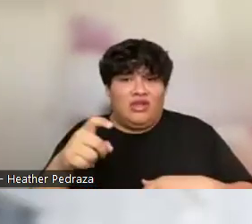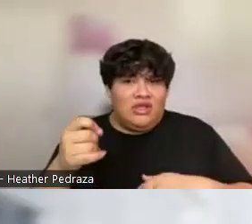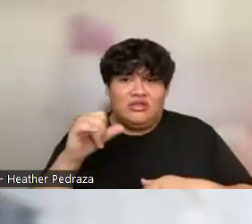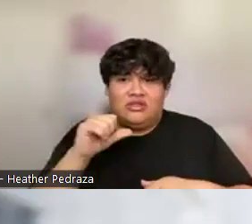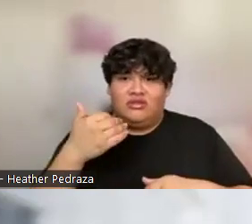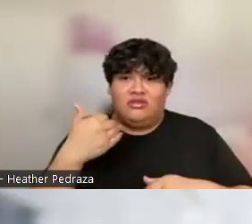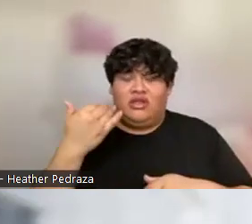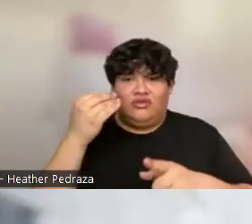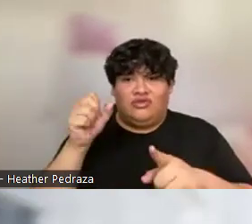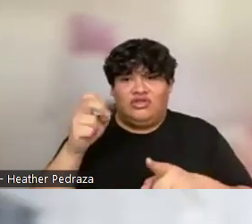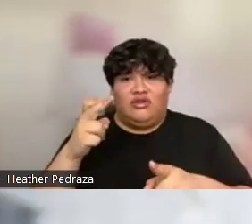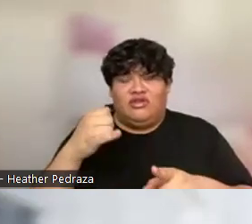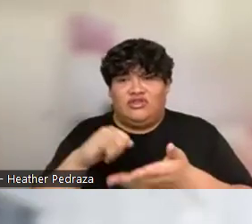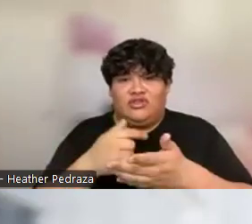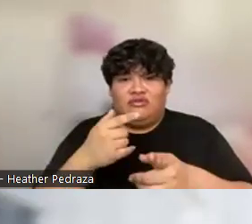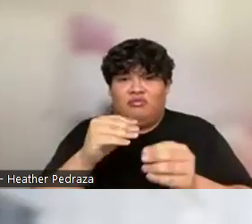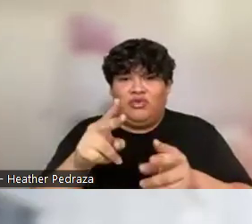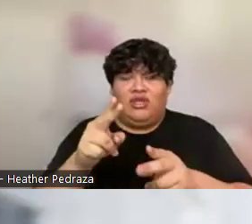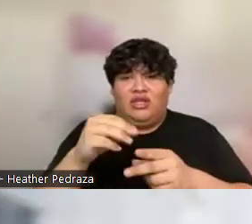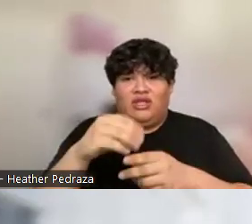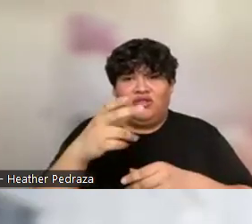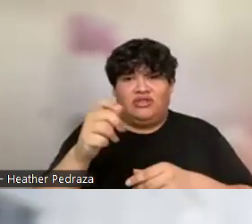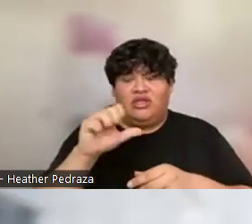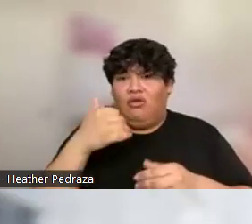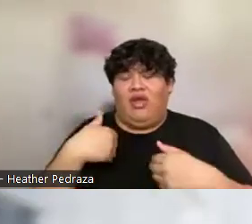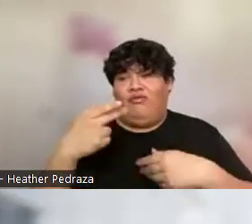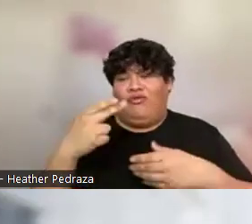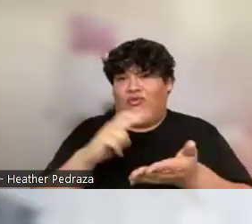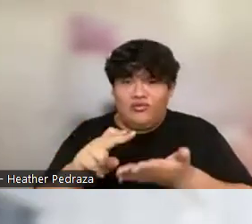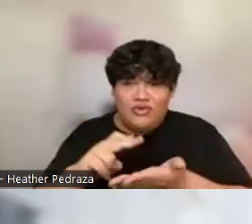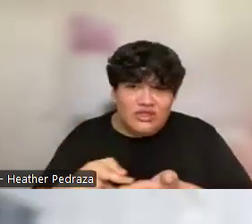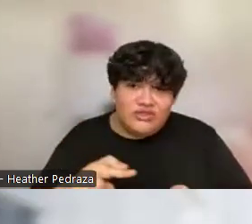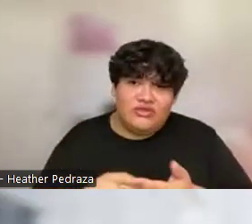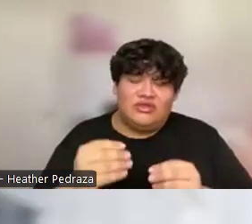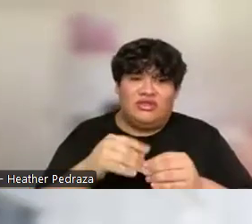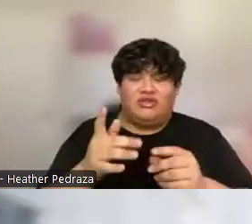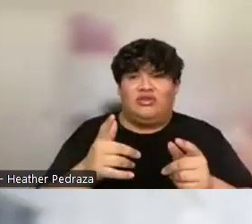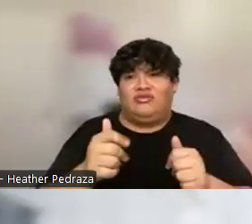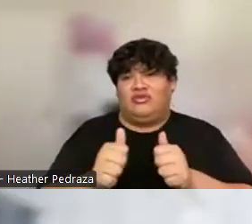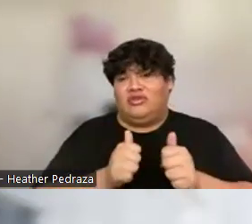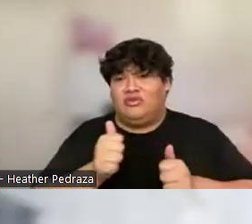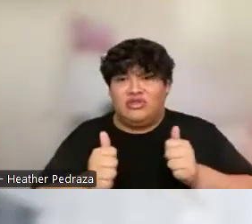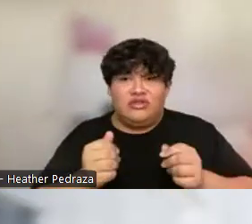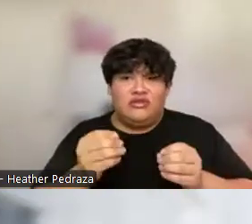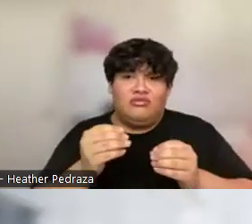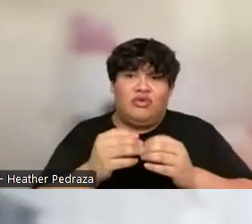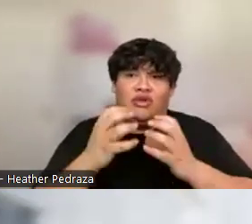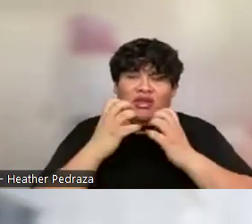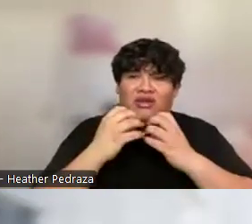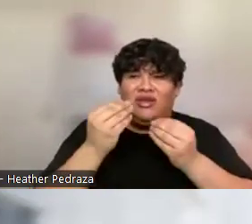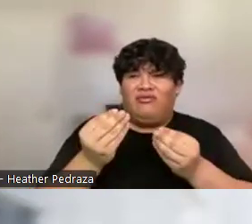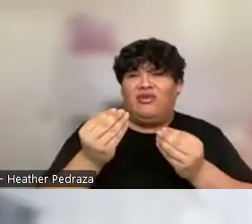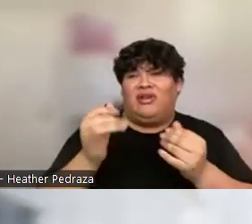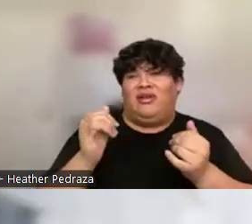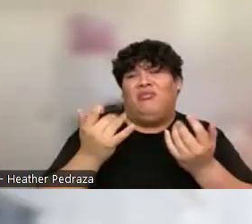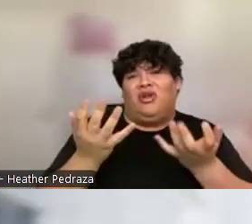I know Sarah just put in the chat, are isolated, might not have the enough resources, and start experiencing caregiver burnout and